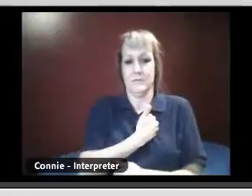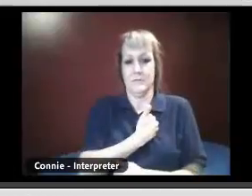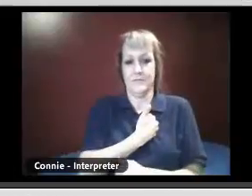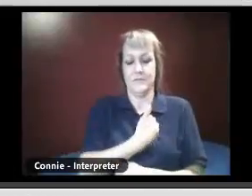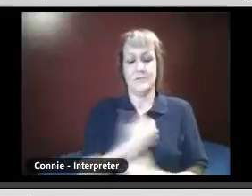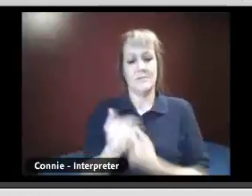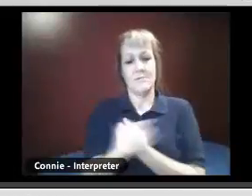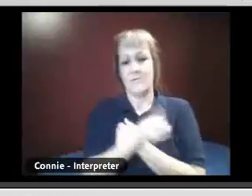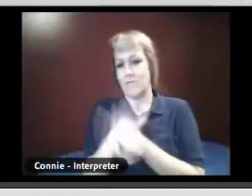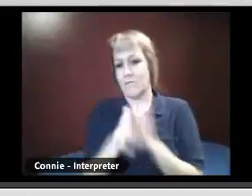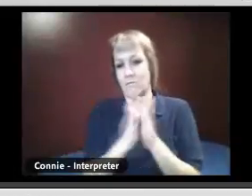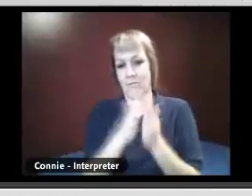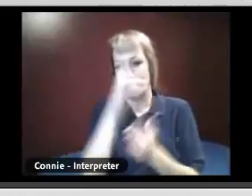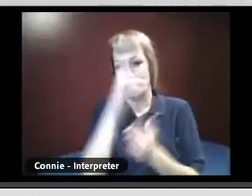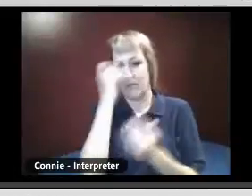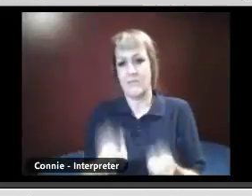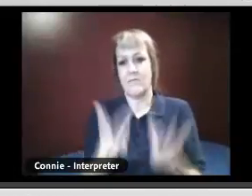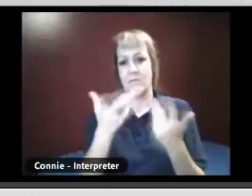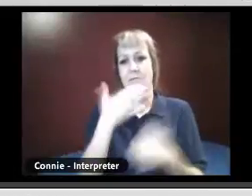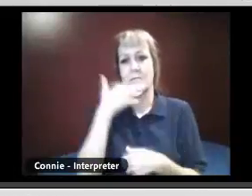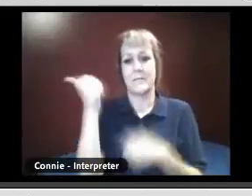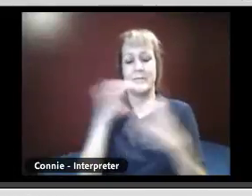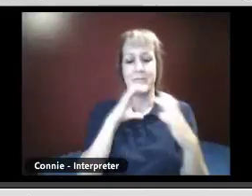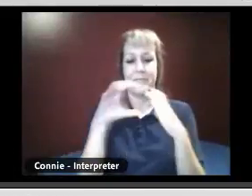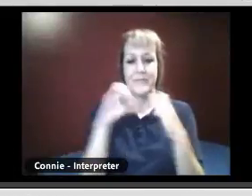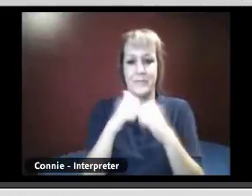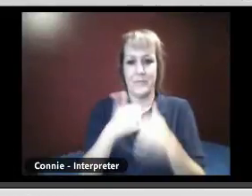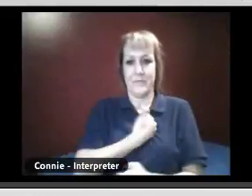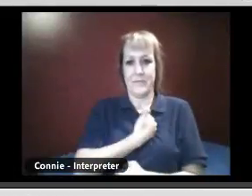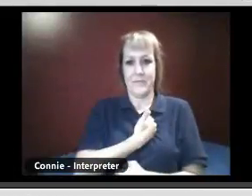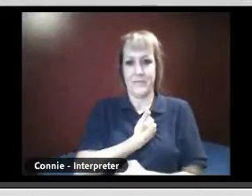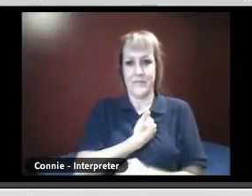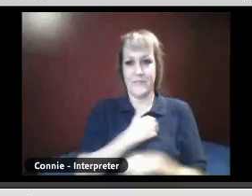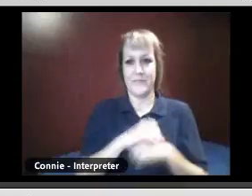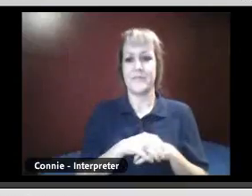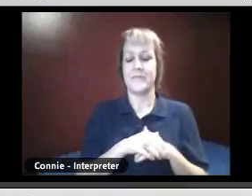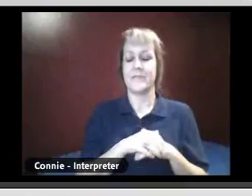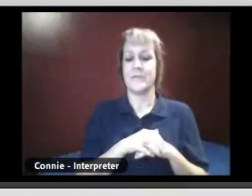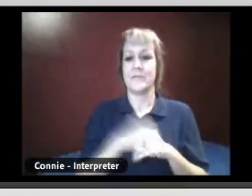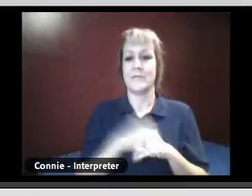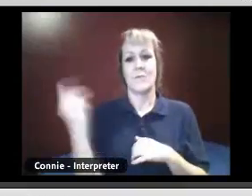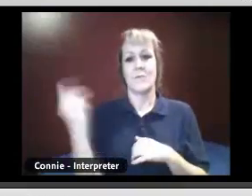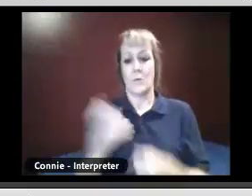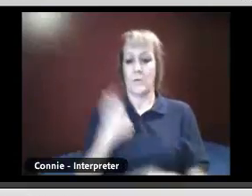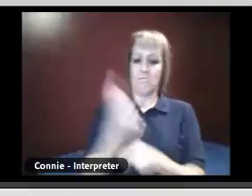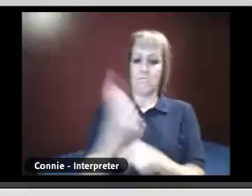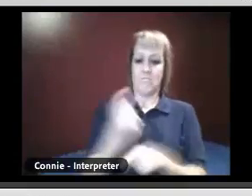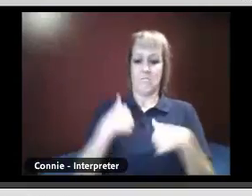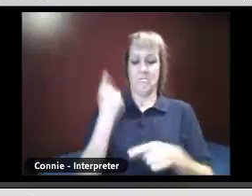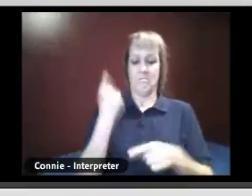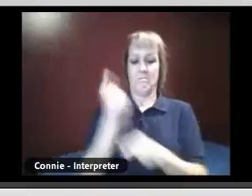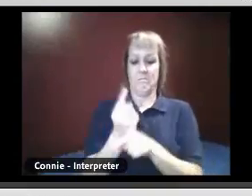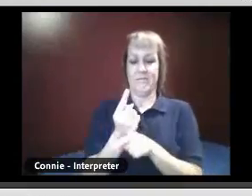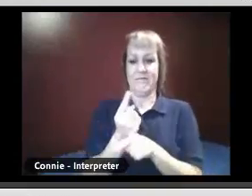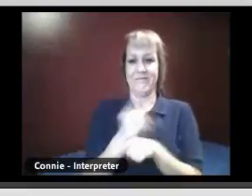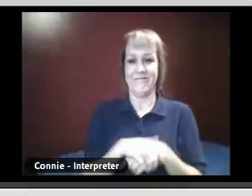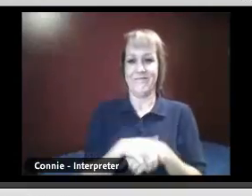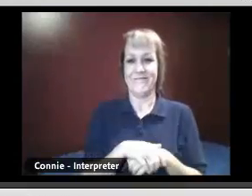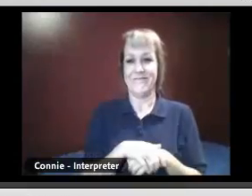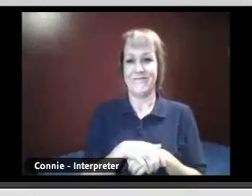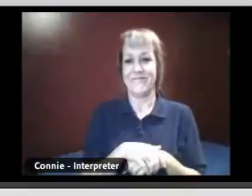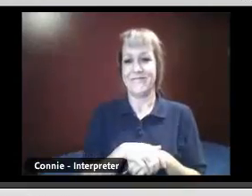because I think we have some of the best conversations with ourselves because we're always right in those conversations. But